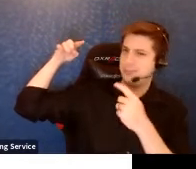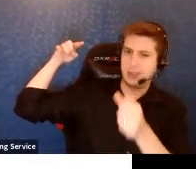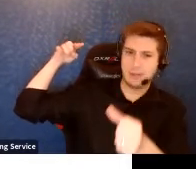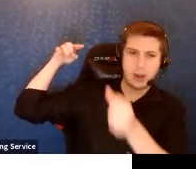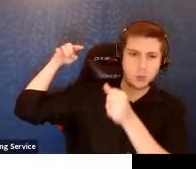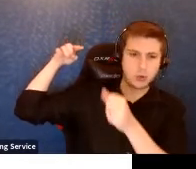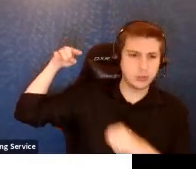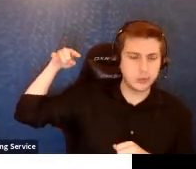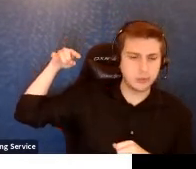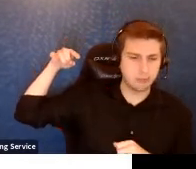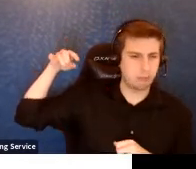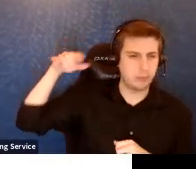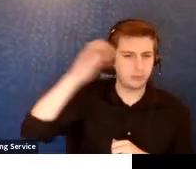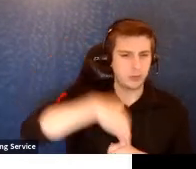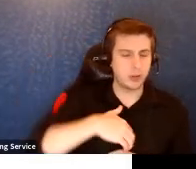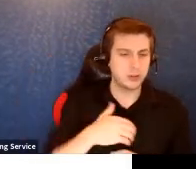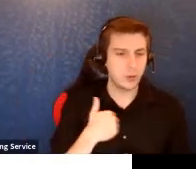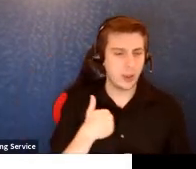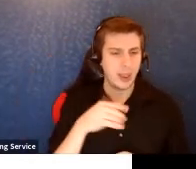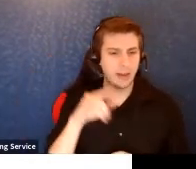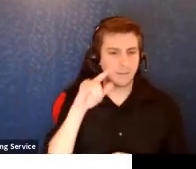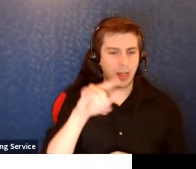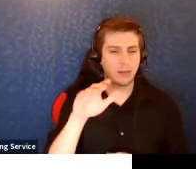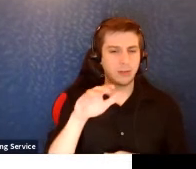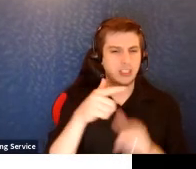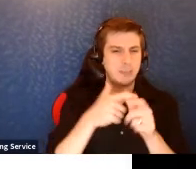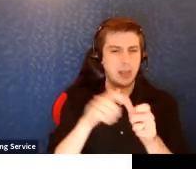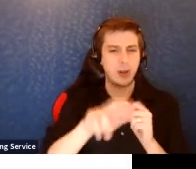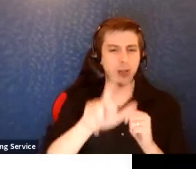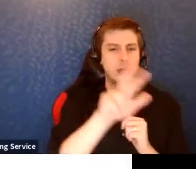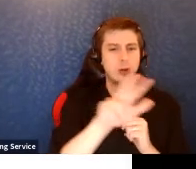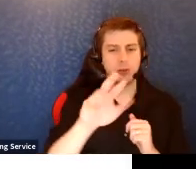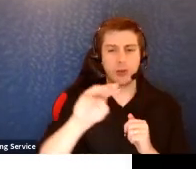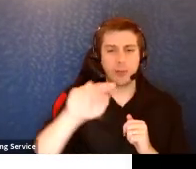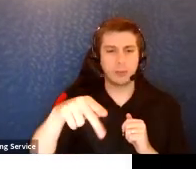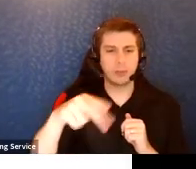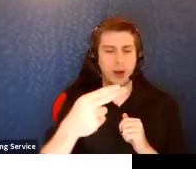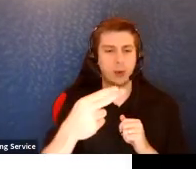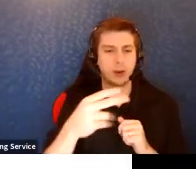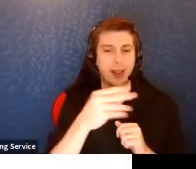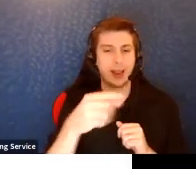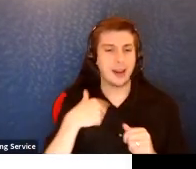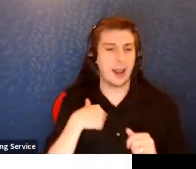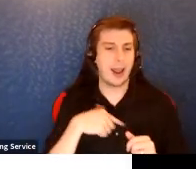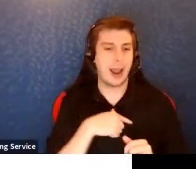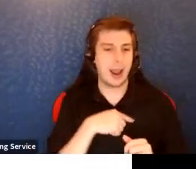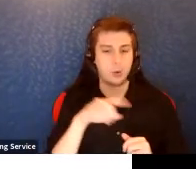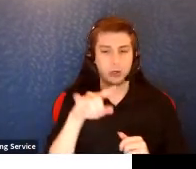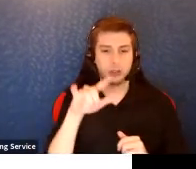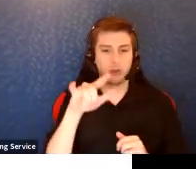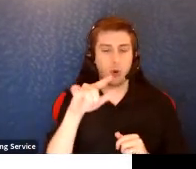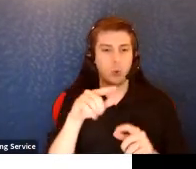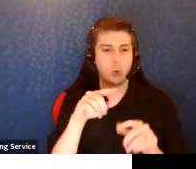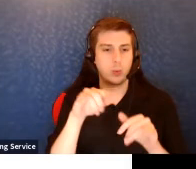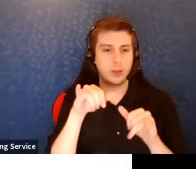a flight cruising speed of around 33 miles an hour, and our drone was more or less flying backwards. That was a